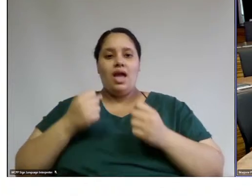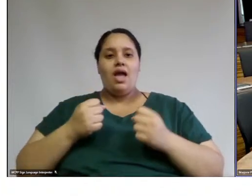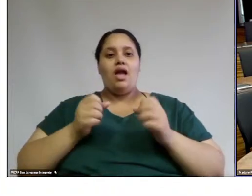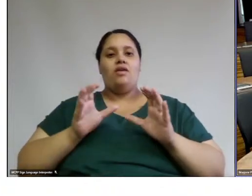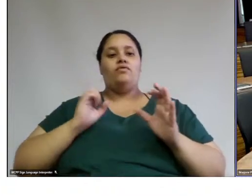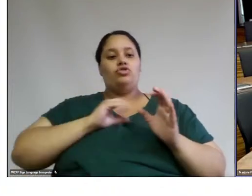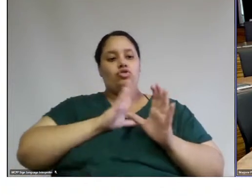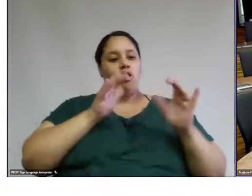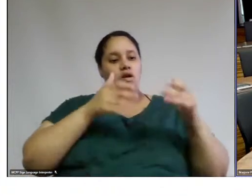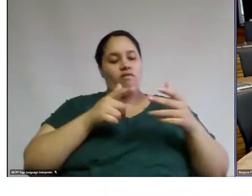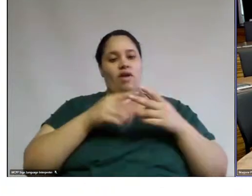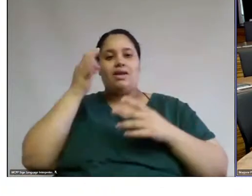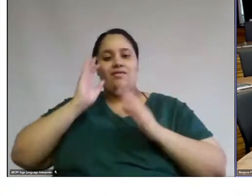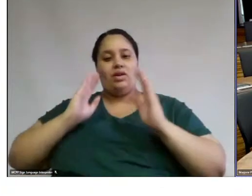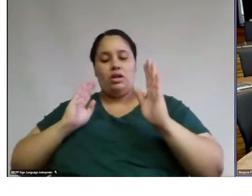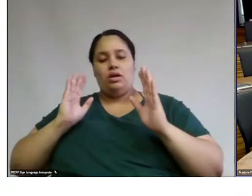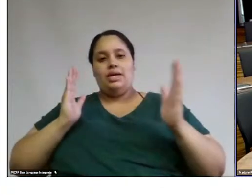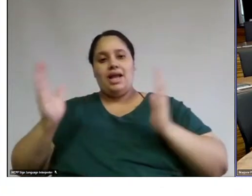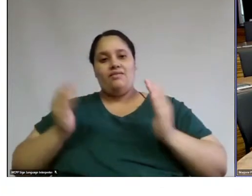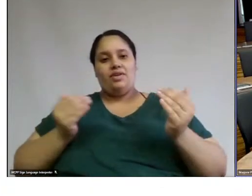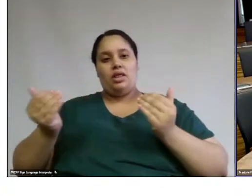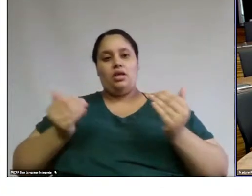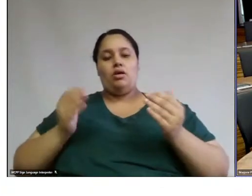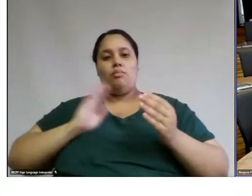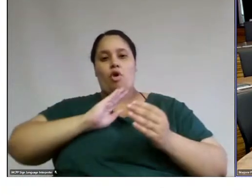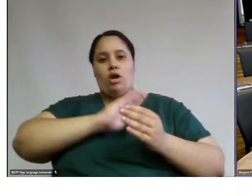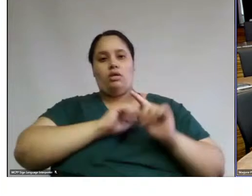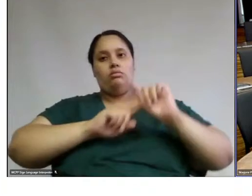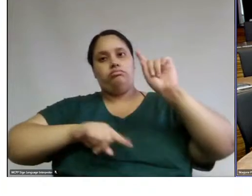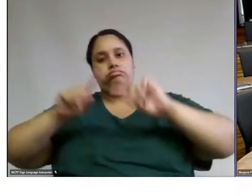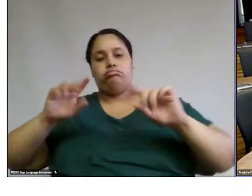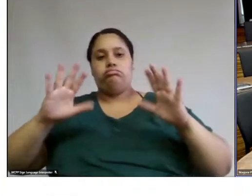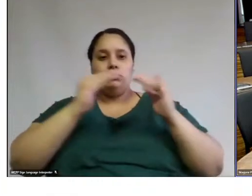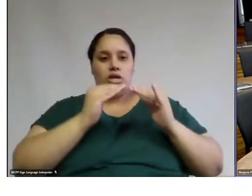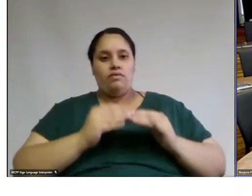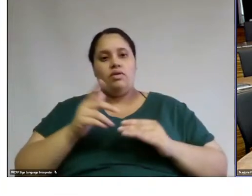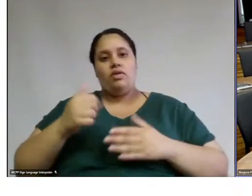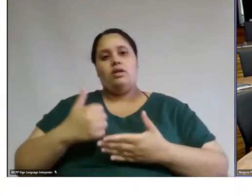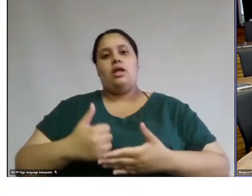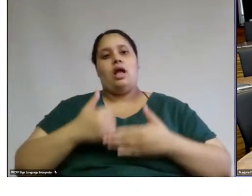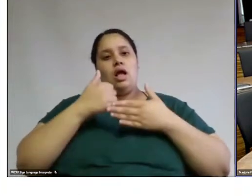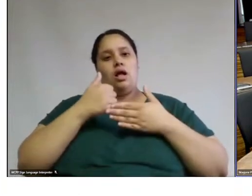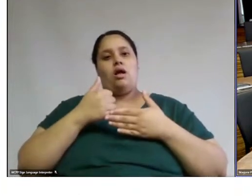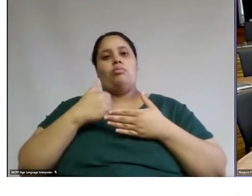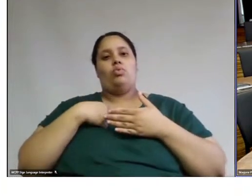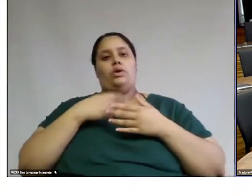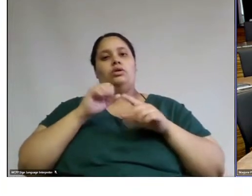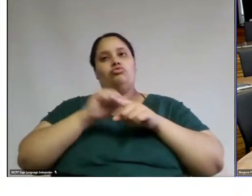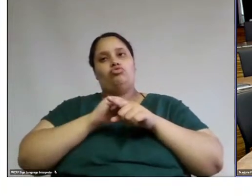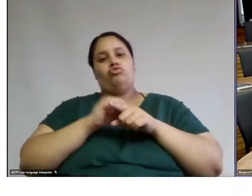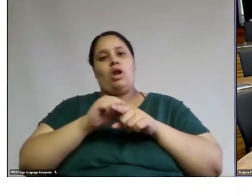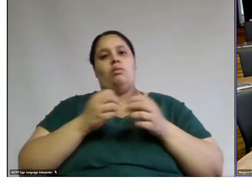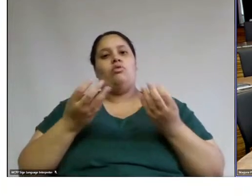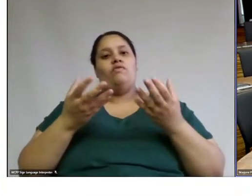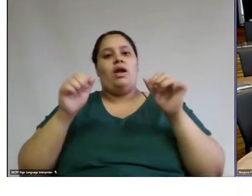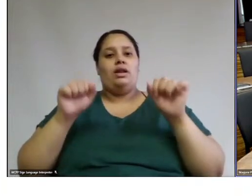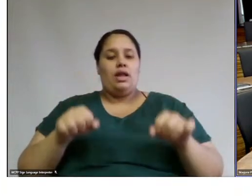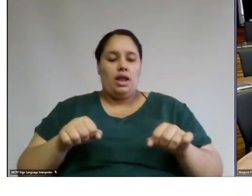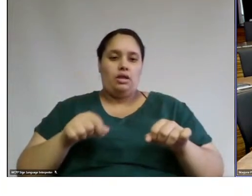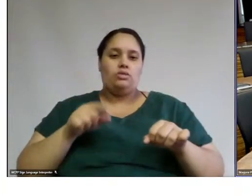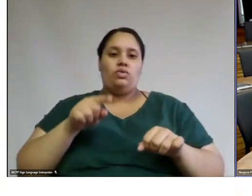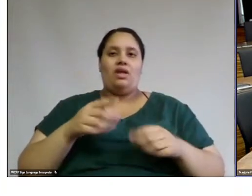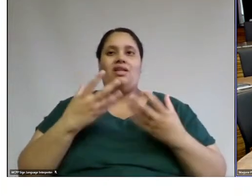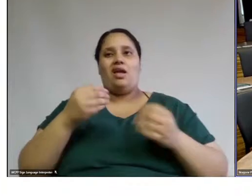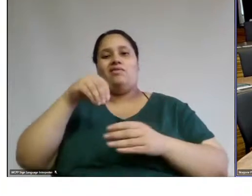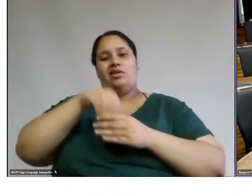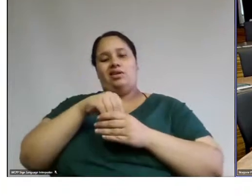governing bodies that comes in every 3 years, and that results for us to have to retrain them every time. So that's got particular challenges for